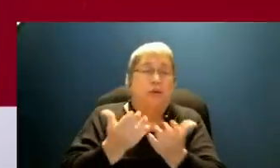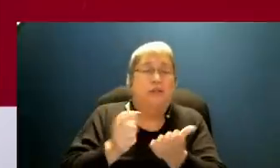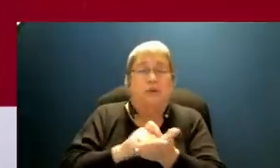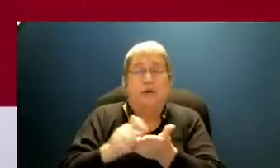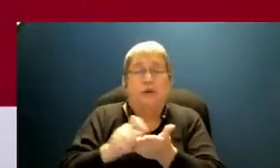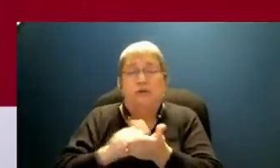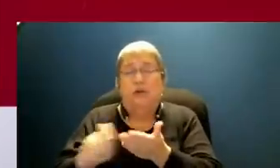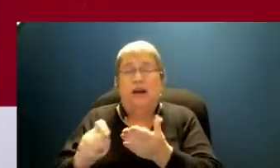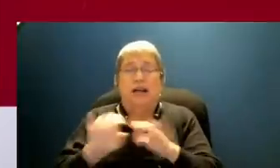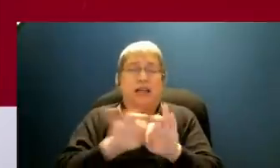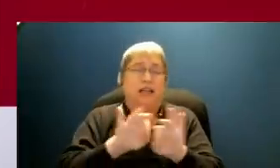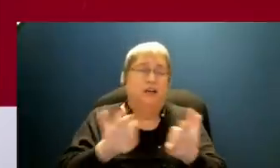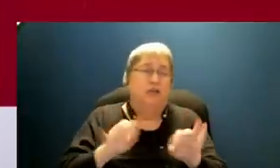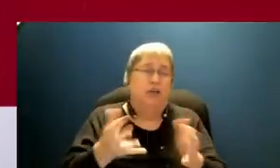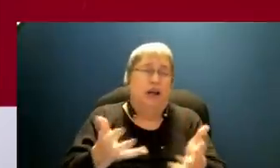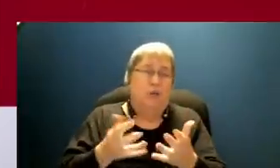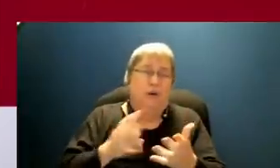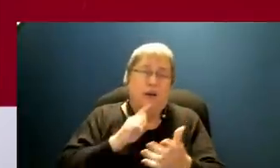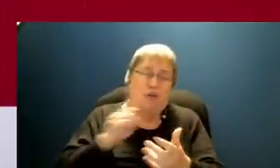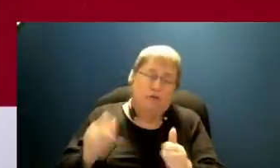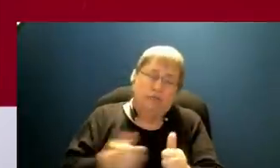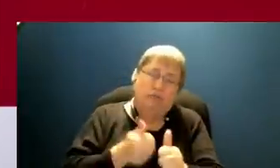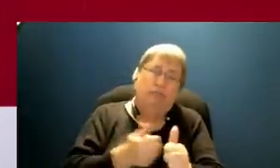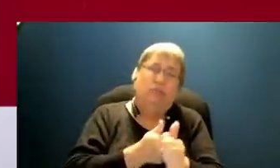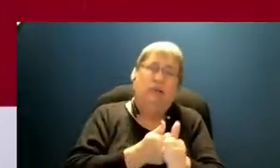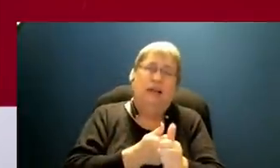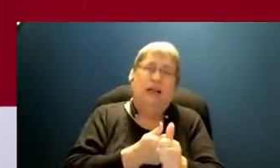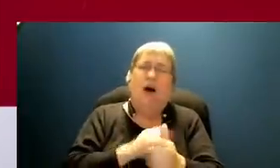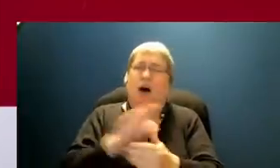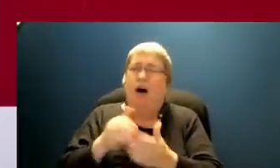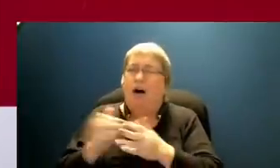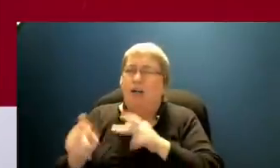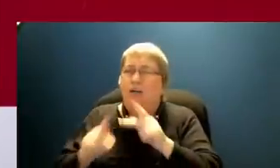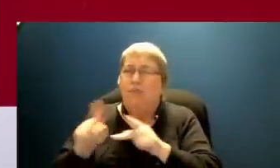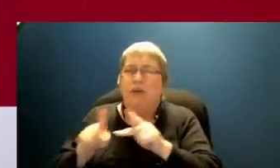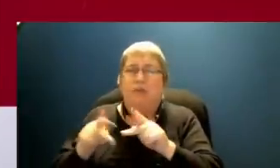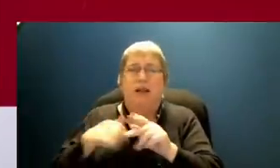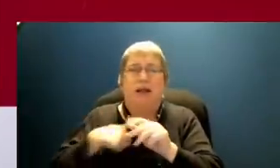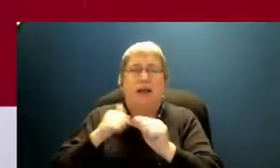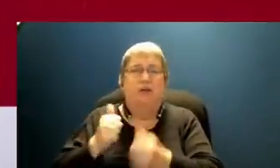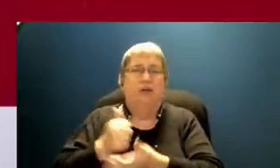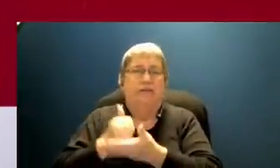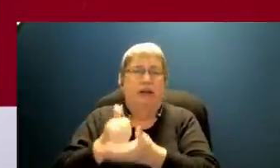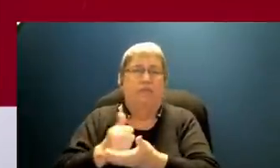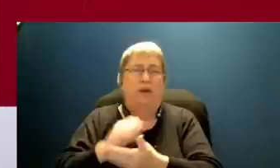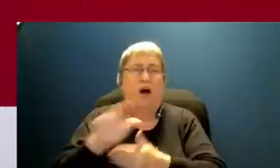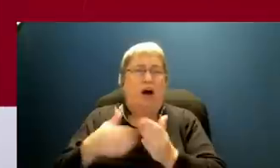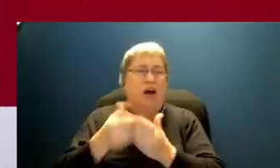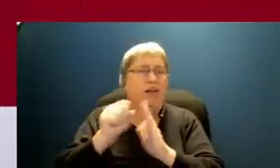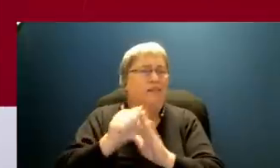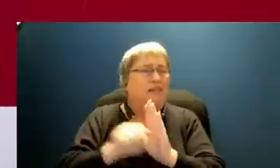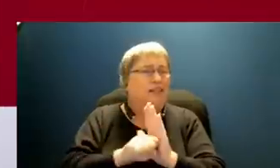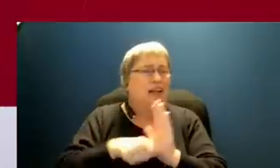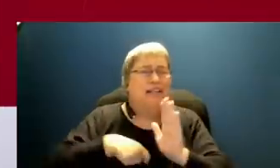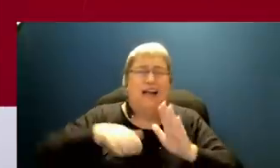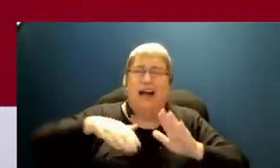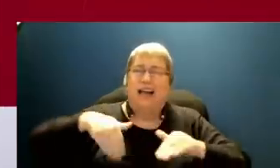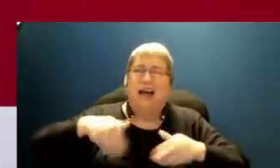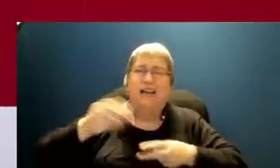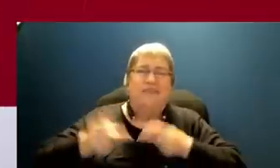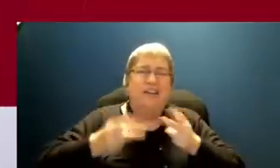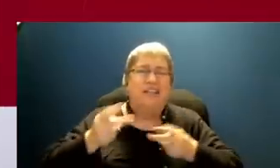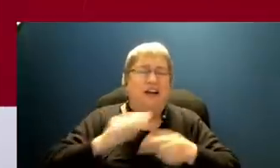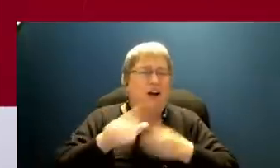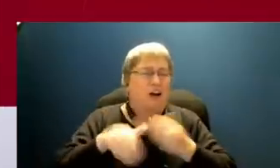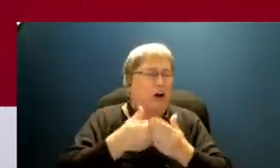degree I really wanted to pursue, all the people I could have helped along the way, all the states I hadn't visited, all the countries I hadn't